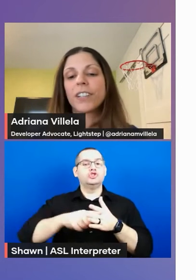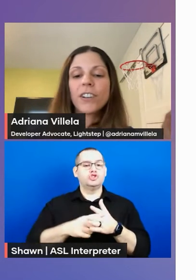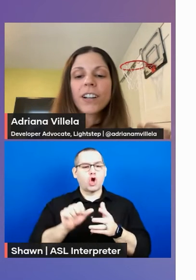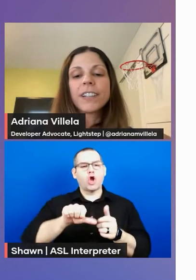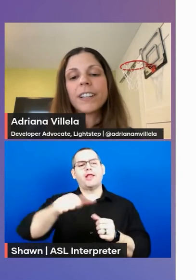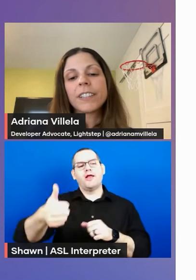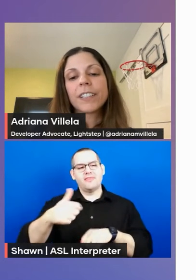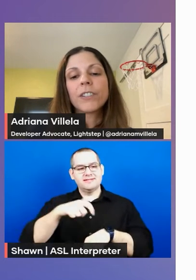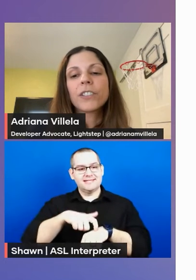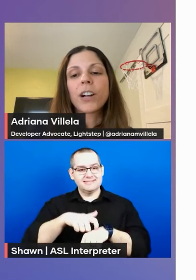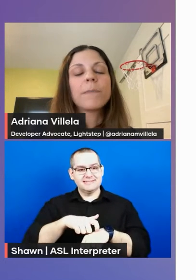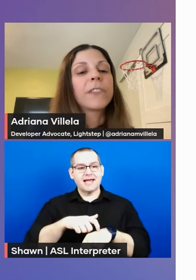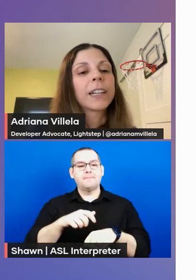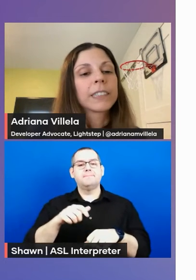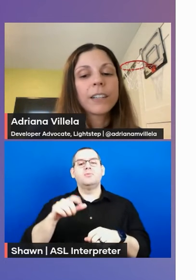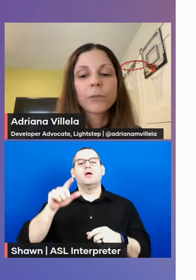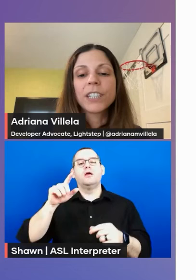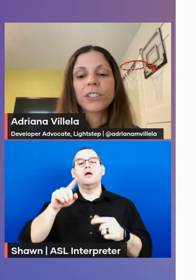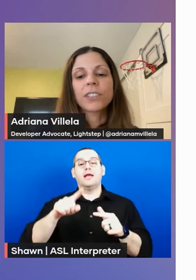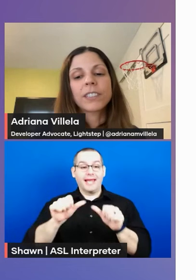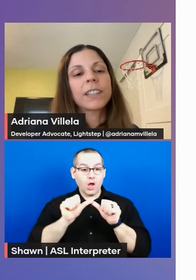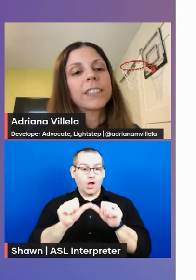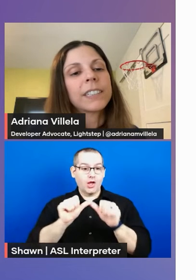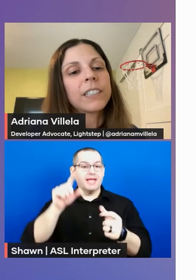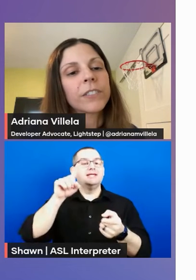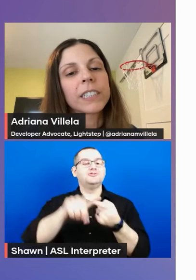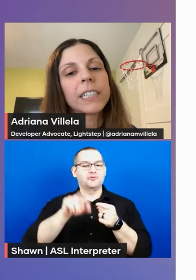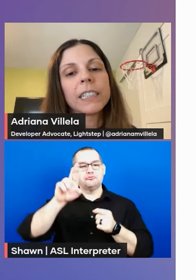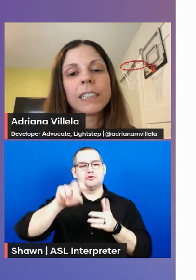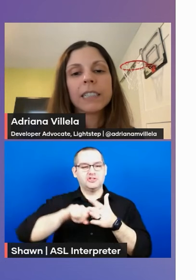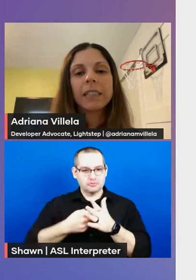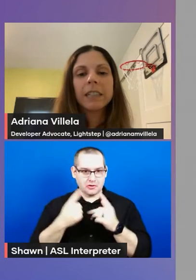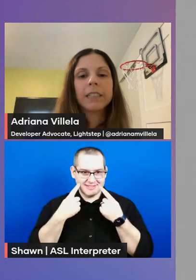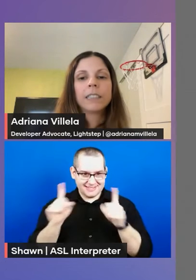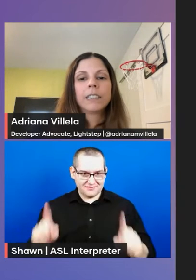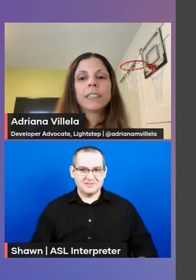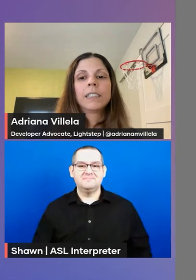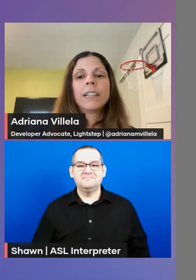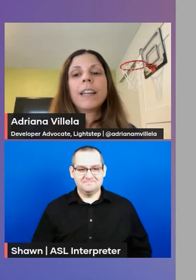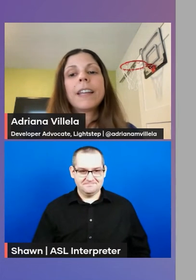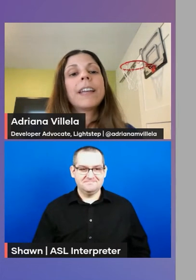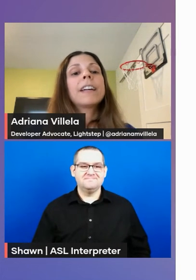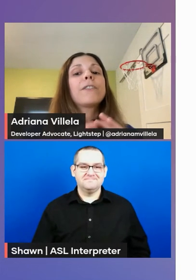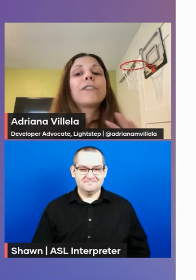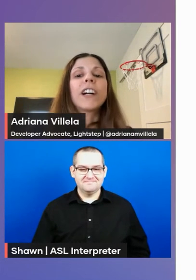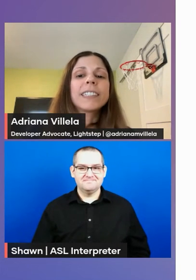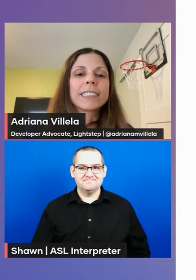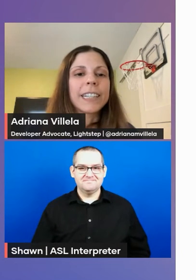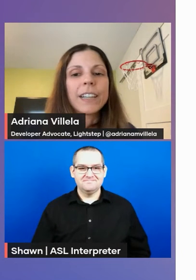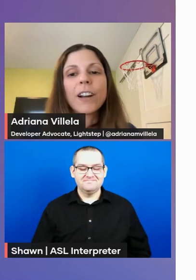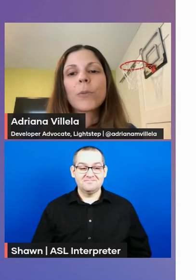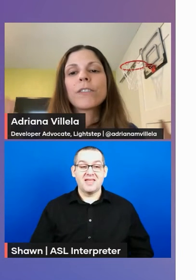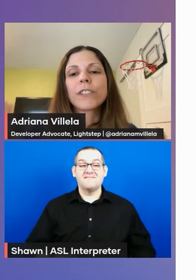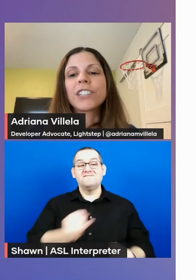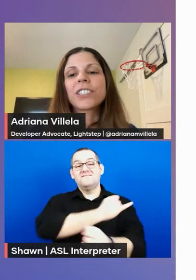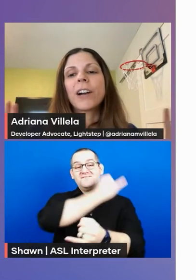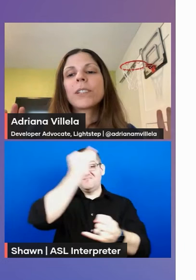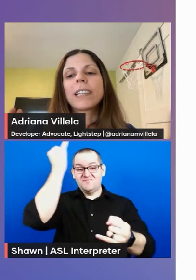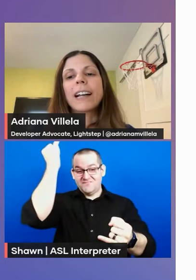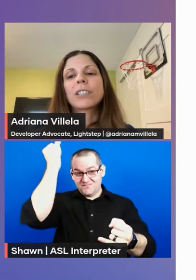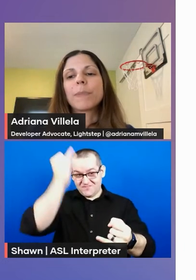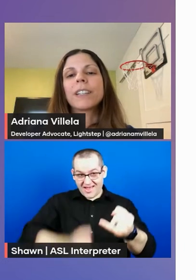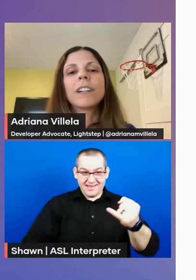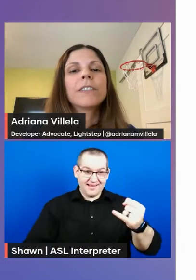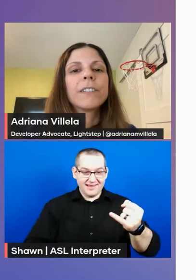on and on and on until the job finally restarts successfully. And finally, we've reached